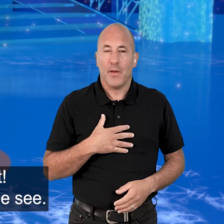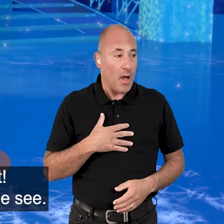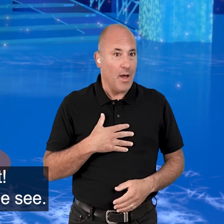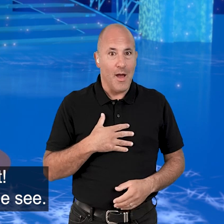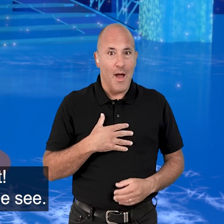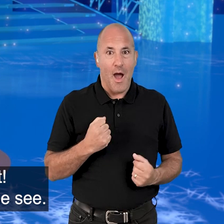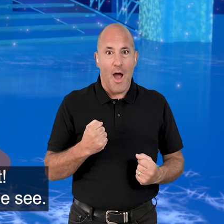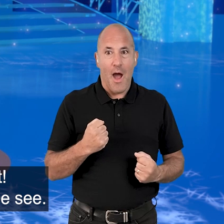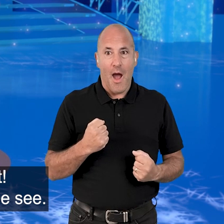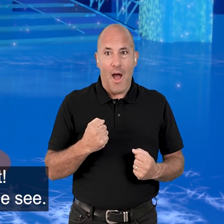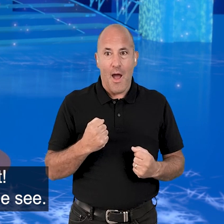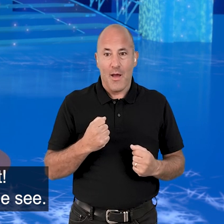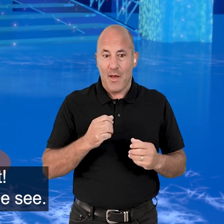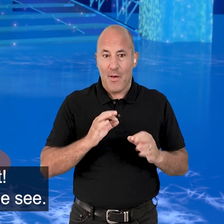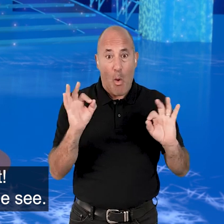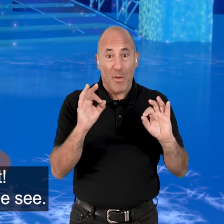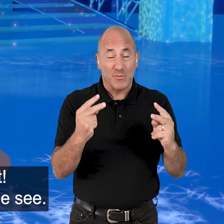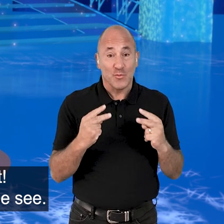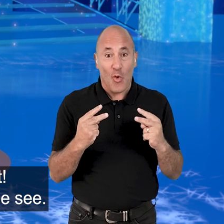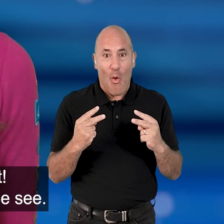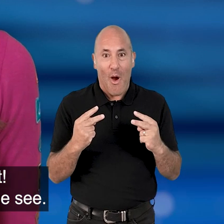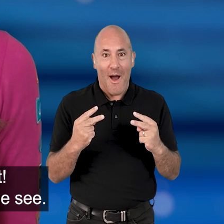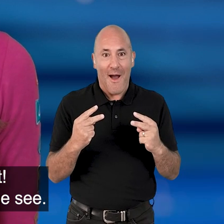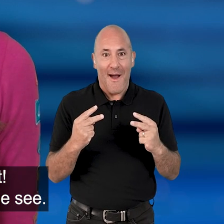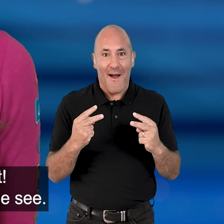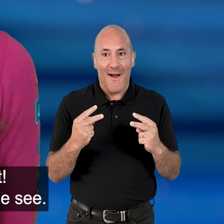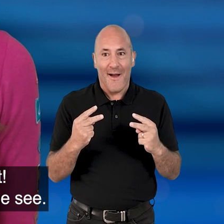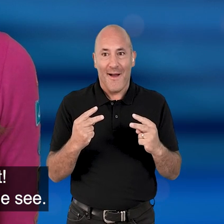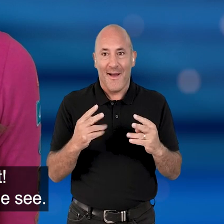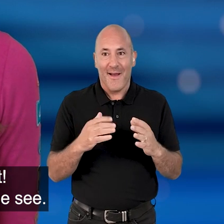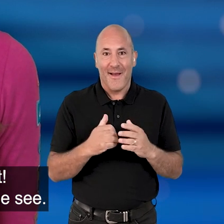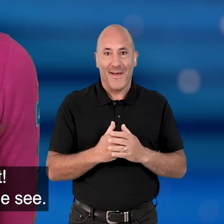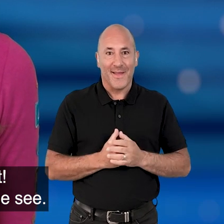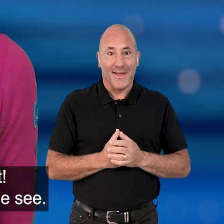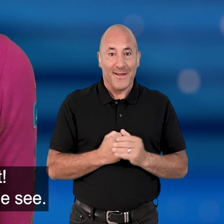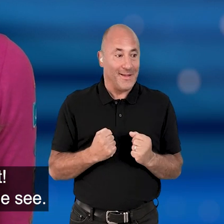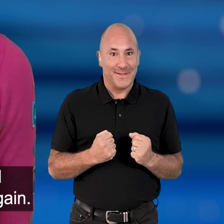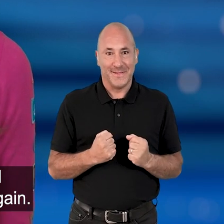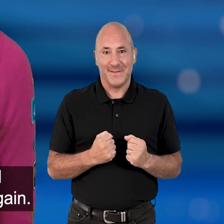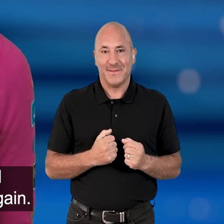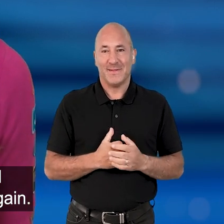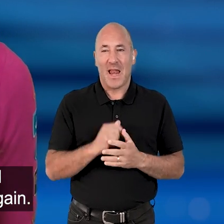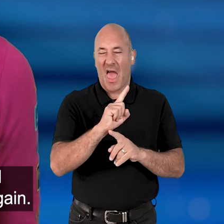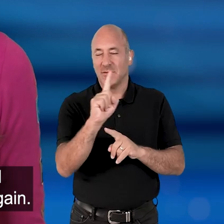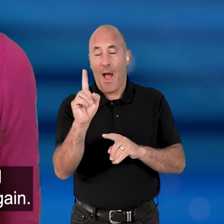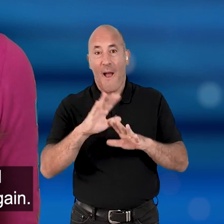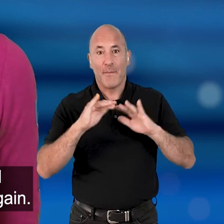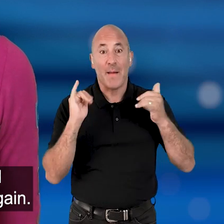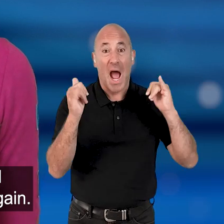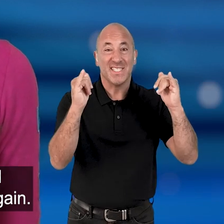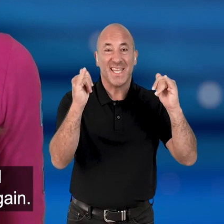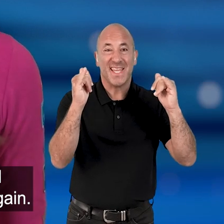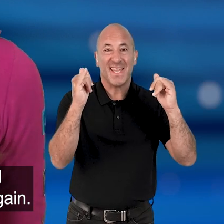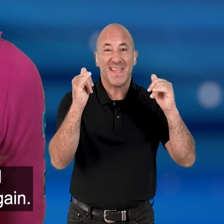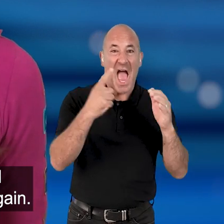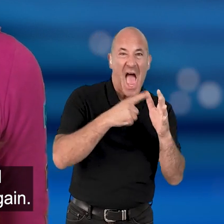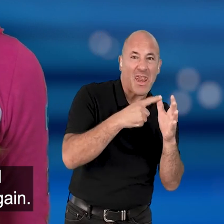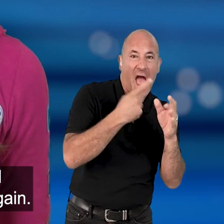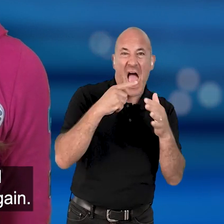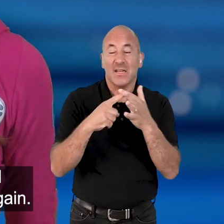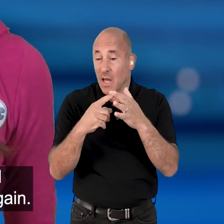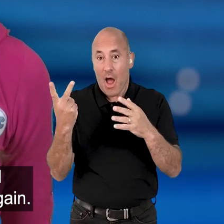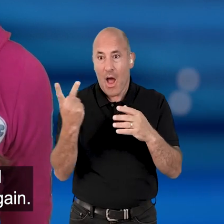and take a big breath out. She did it. She didn't let anyone see. Later, there's a party, and Anna